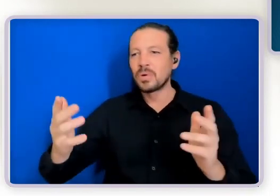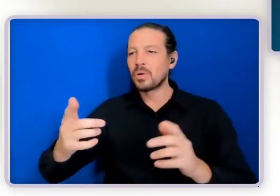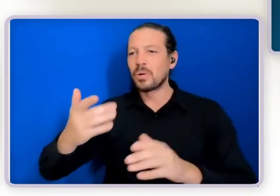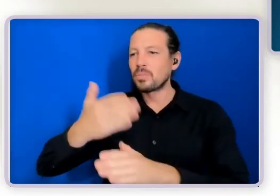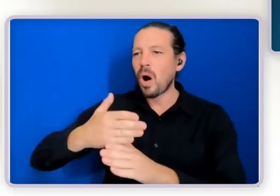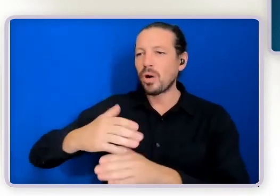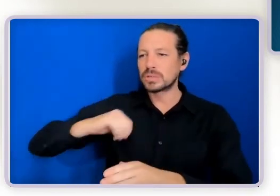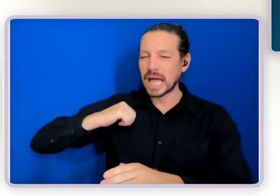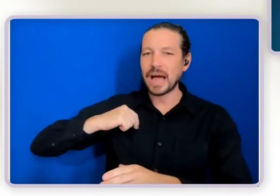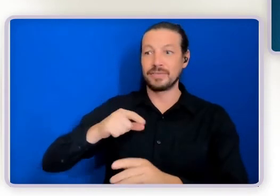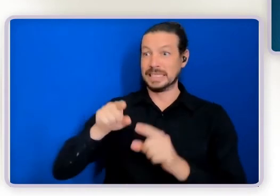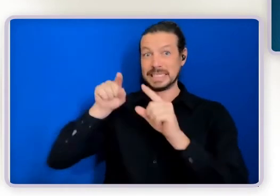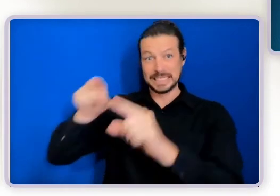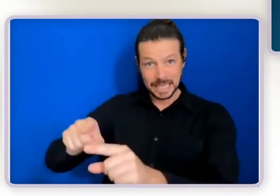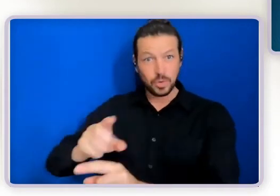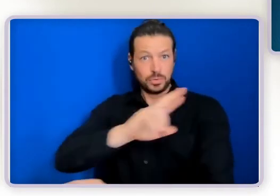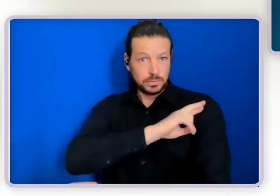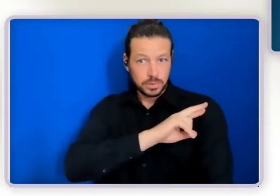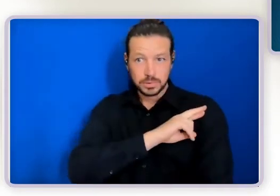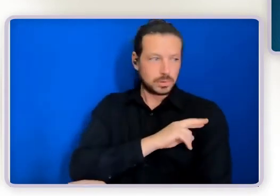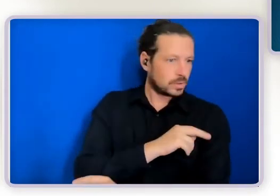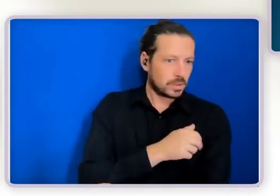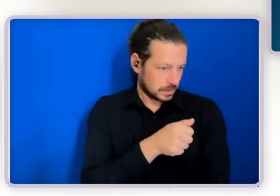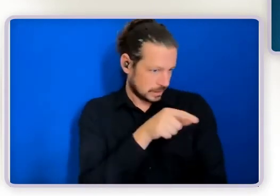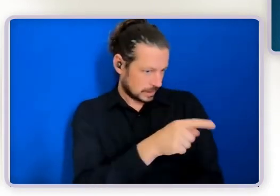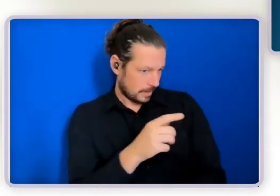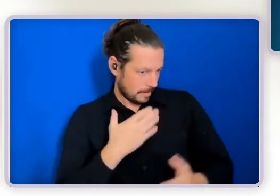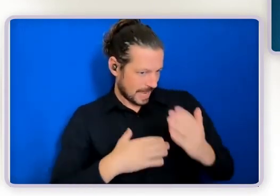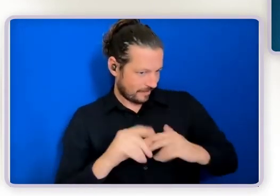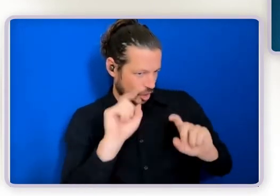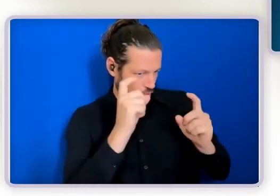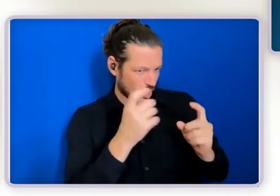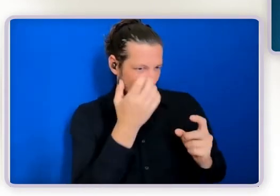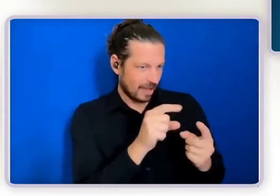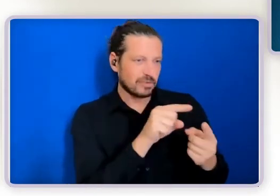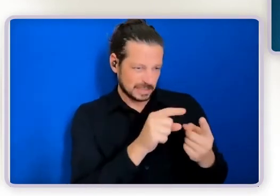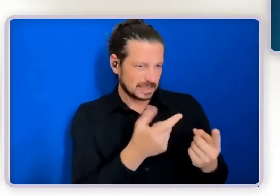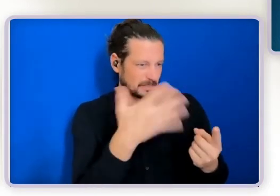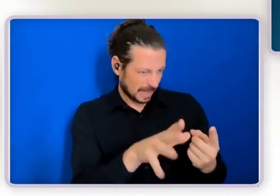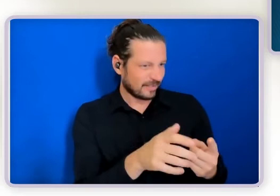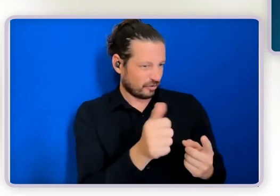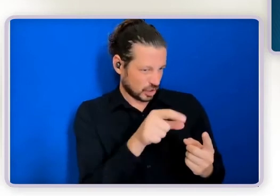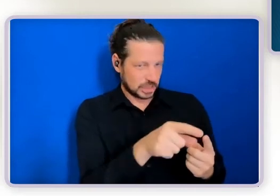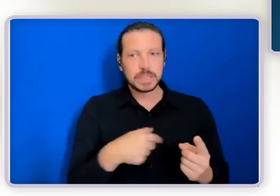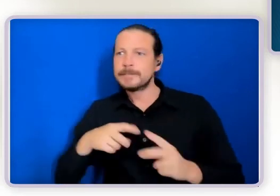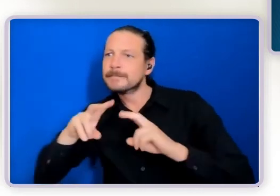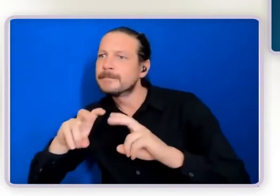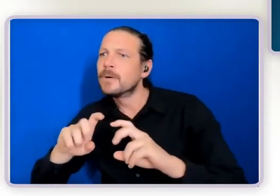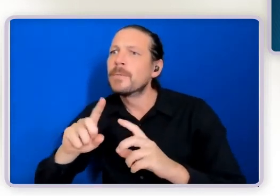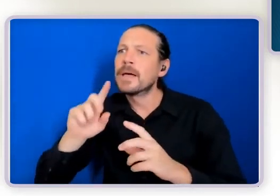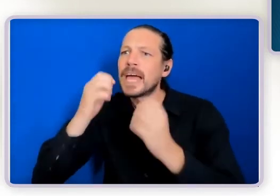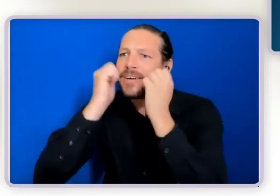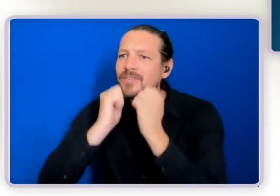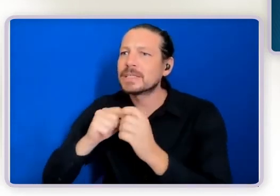immediately find out, well, what are evidence-based behavioural approaches, and bang, bang, bang, we better get this